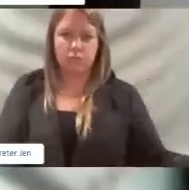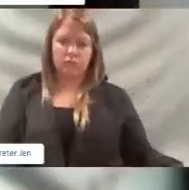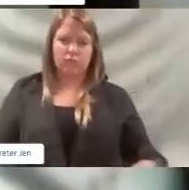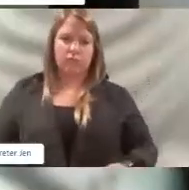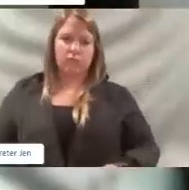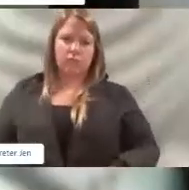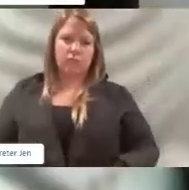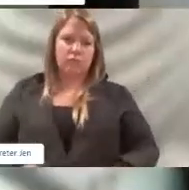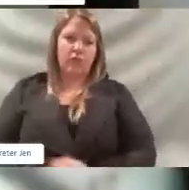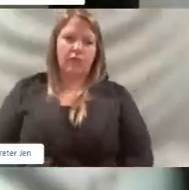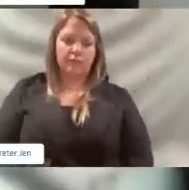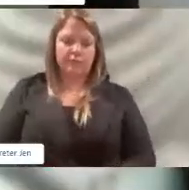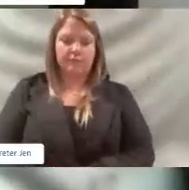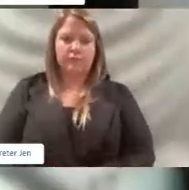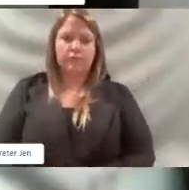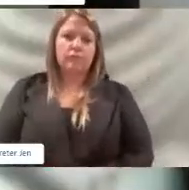has access, but today